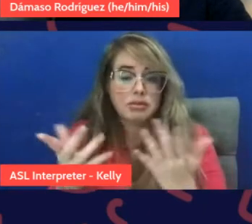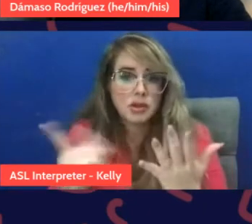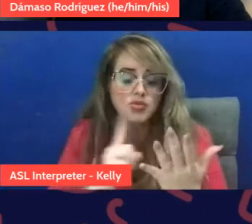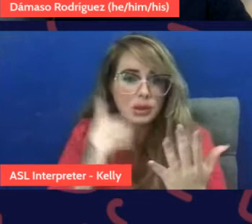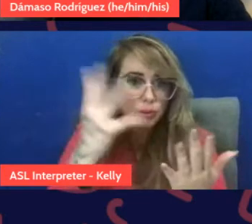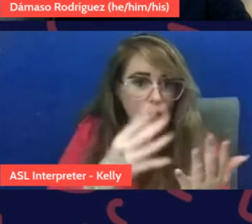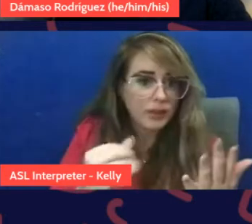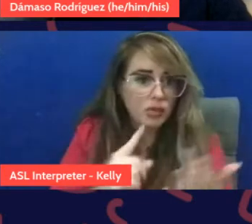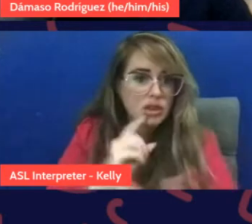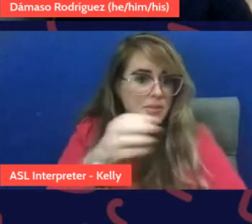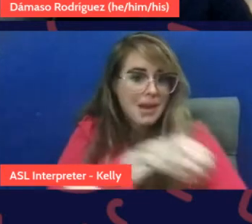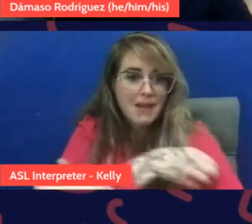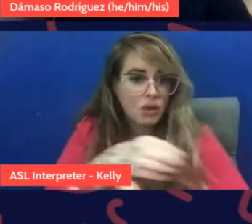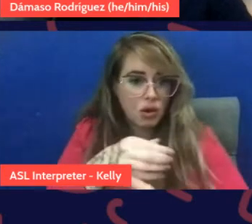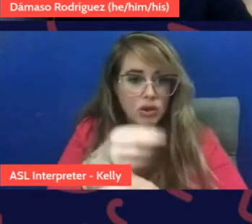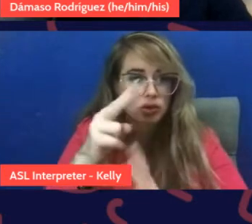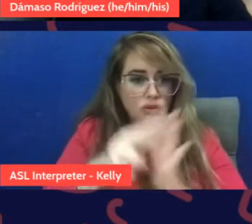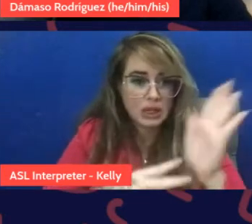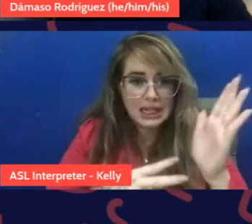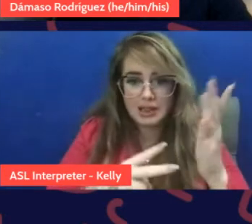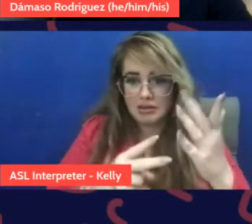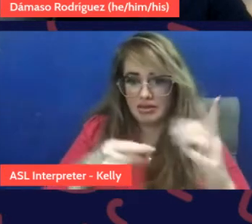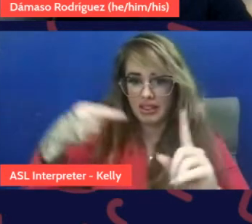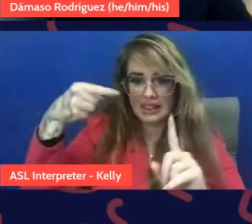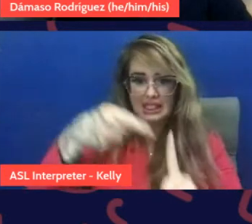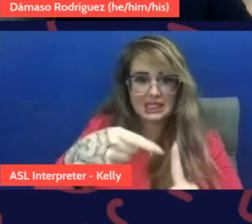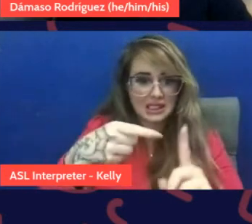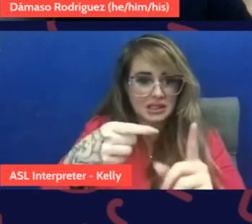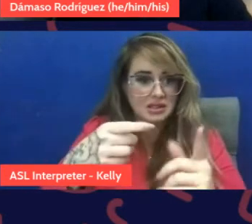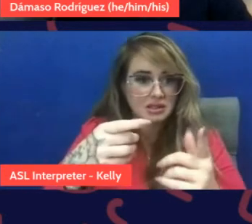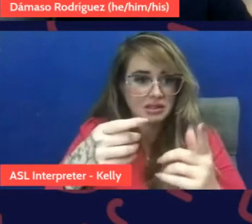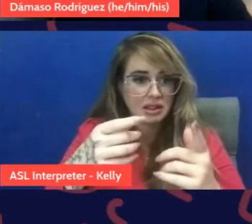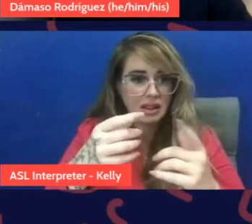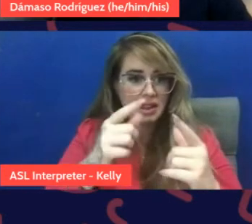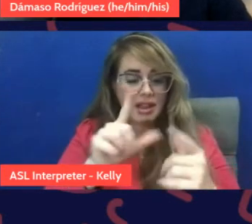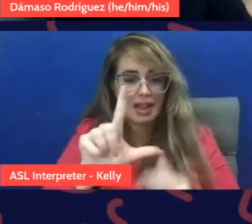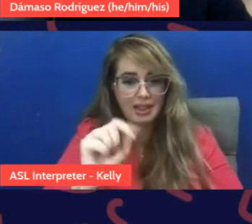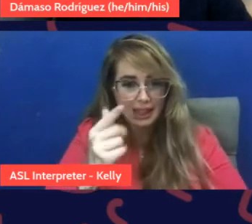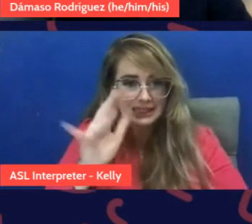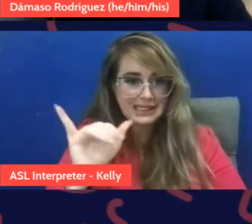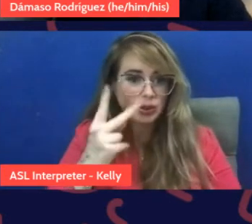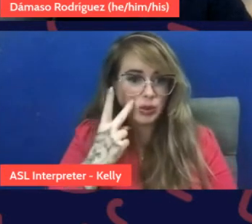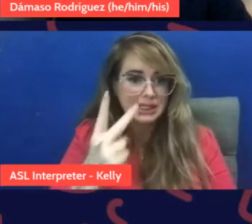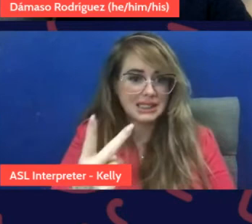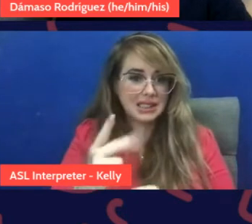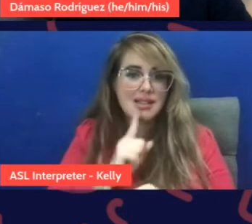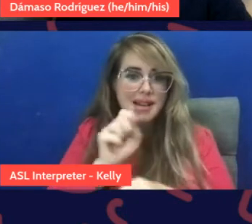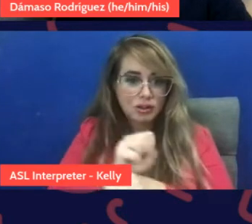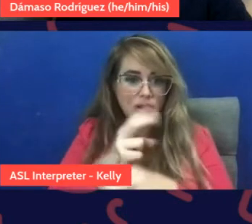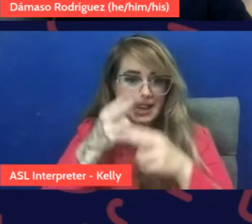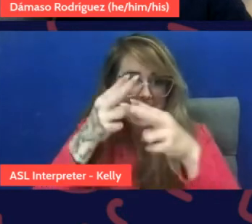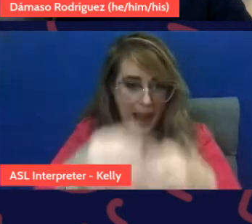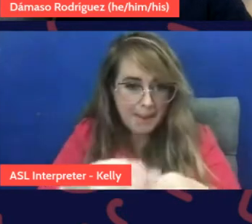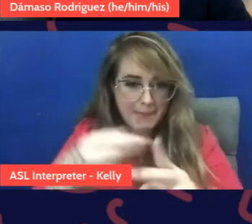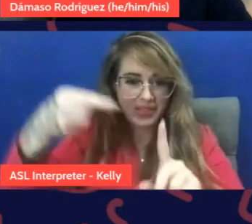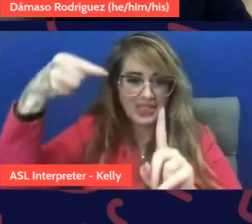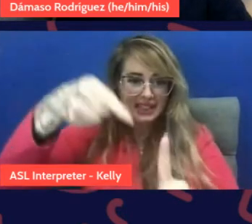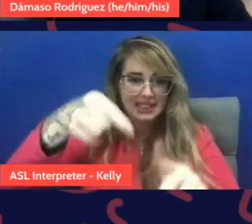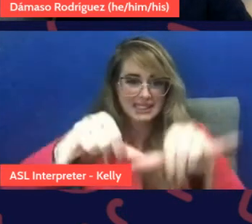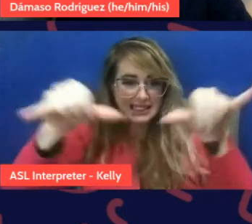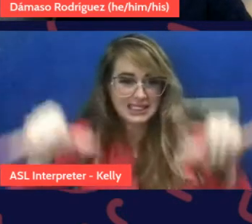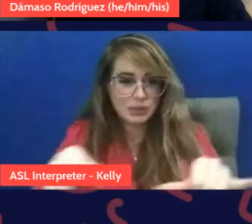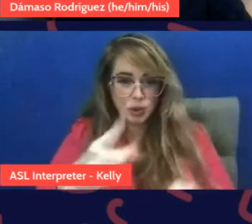powerful about like about Teatro Campesino's legacy specifically is the explicit naming of the thing, right? Like this is the system that you